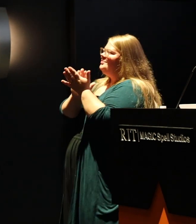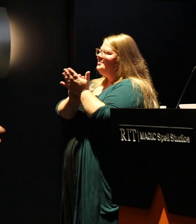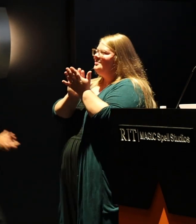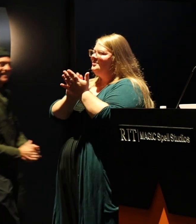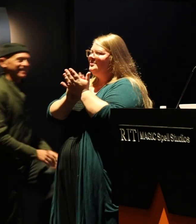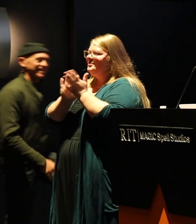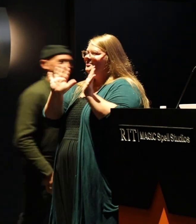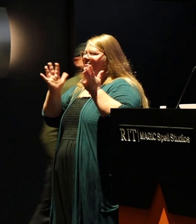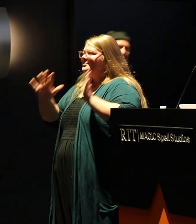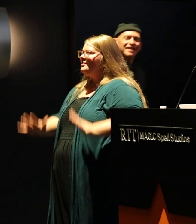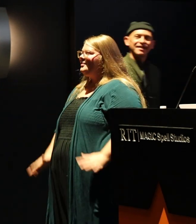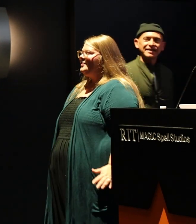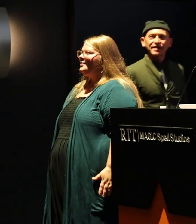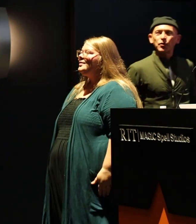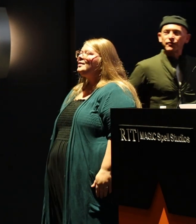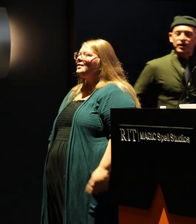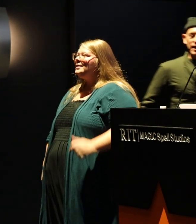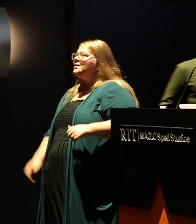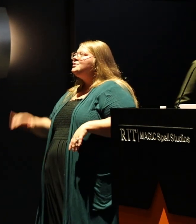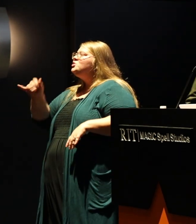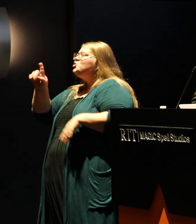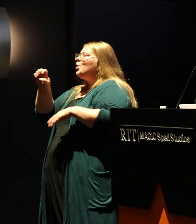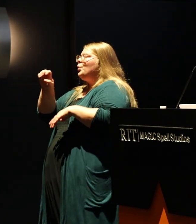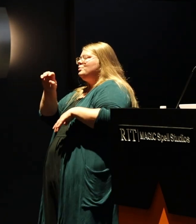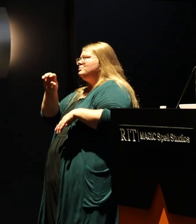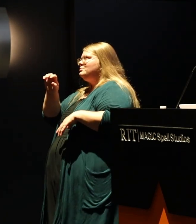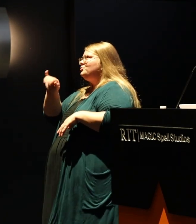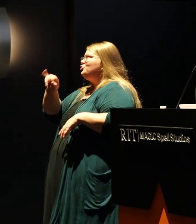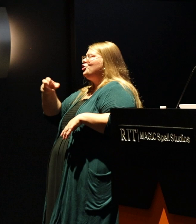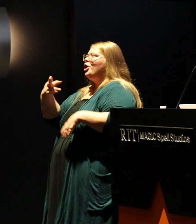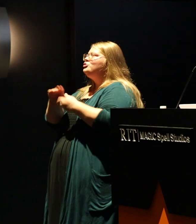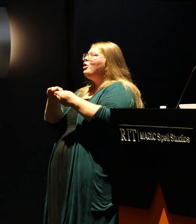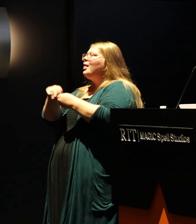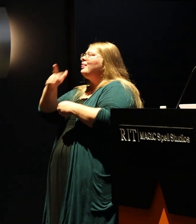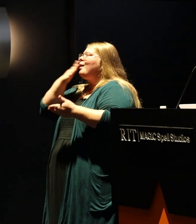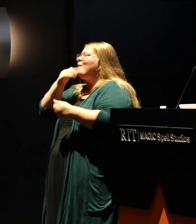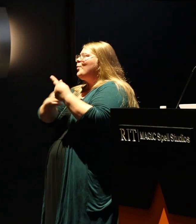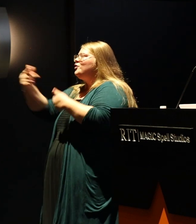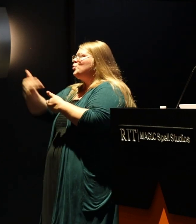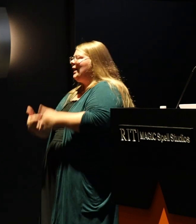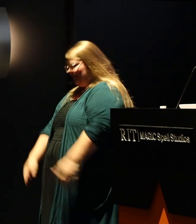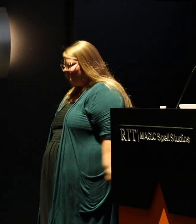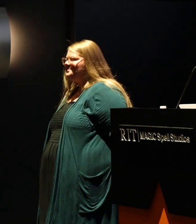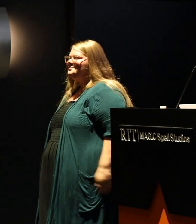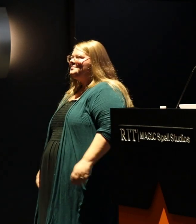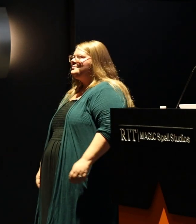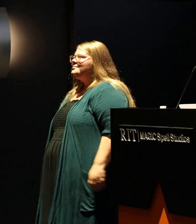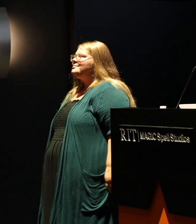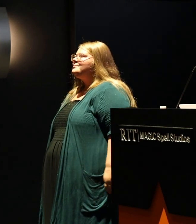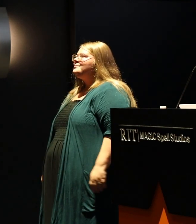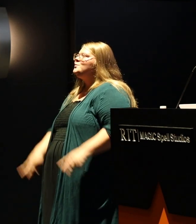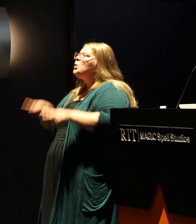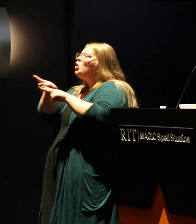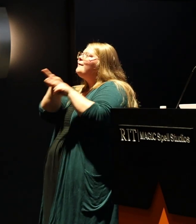Thanks, everyone, for coming. Thank you, Chuck. Thank you, Josh. And we